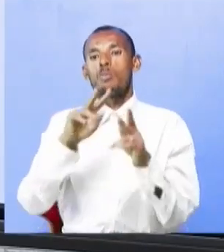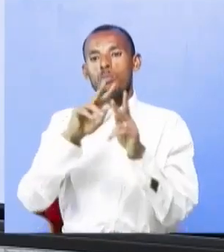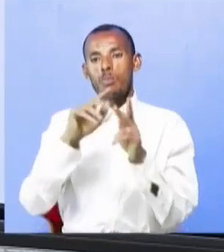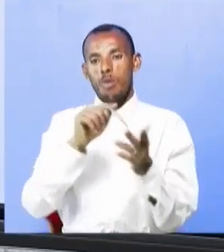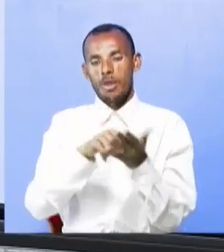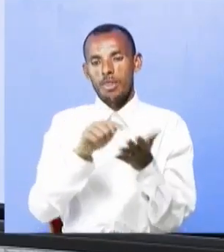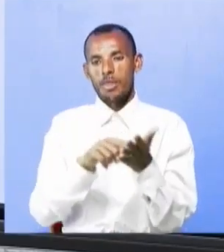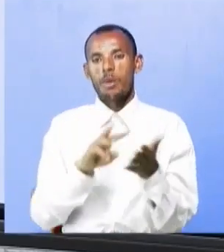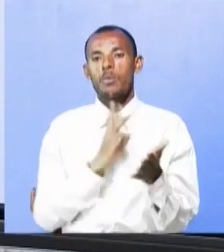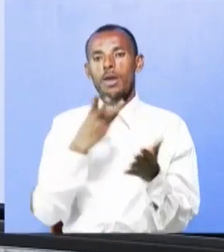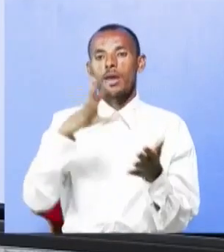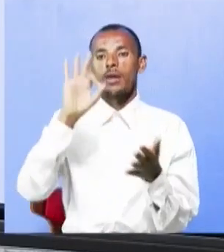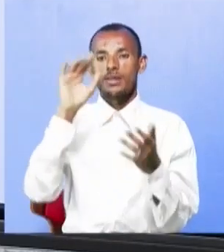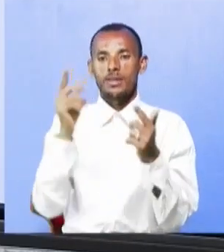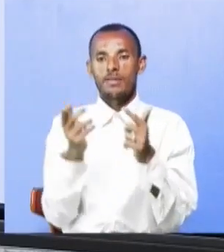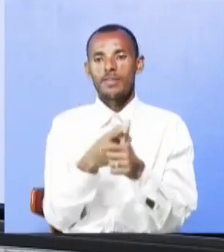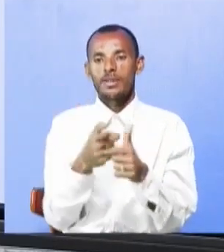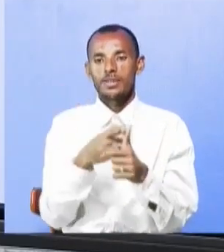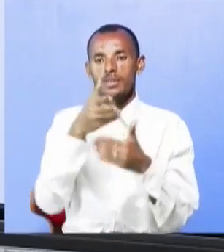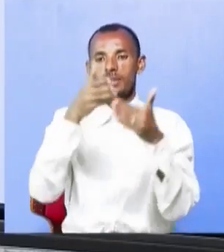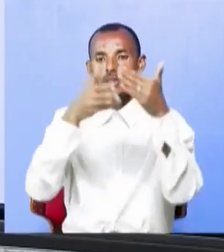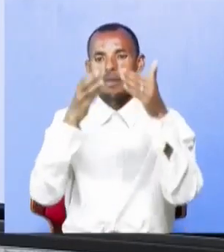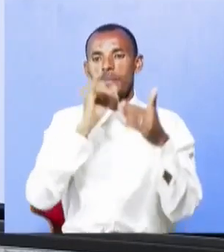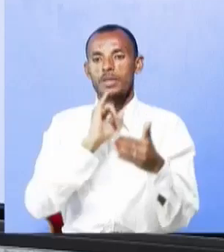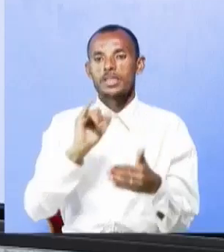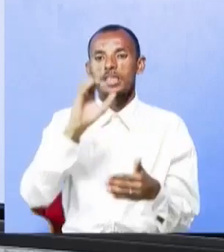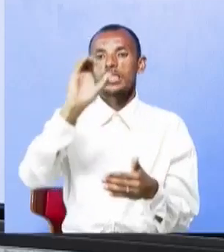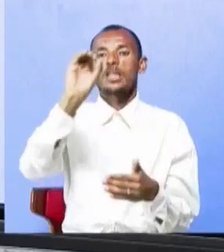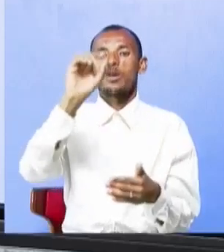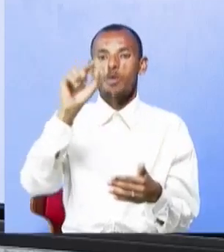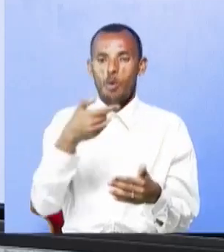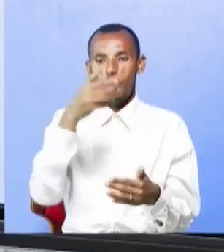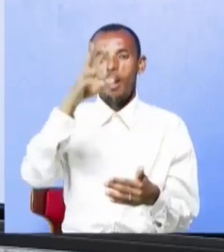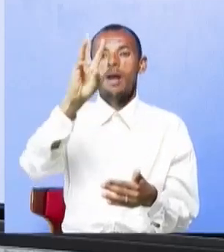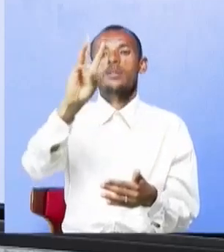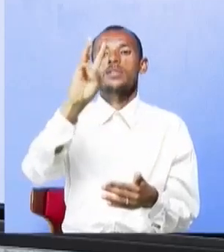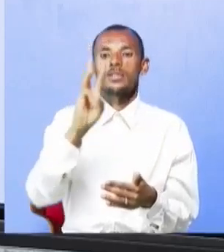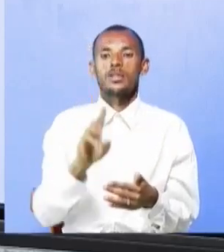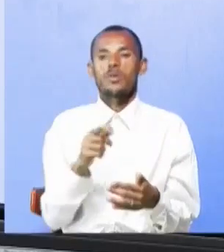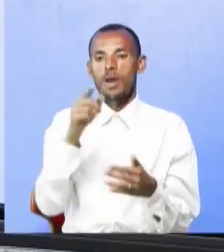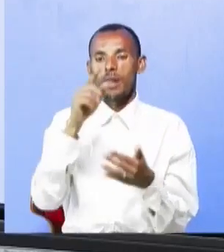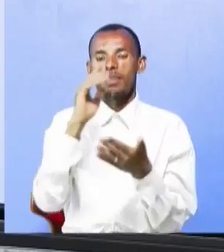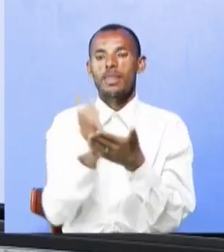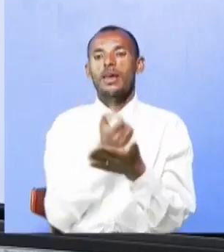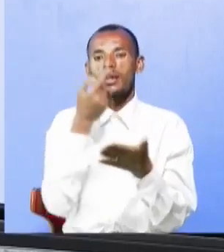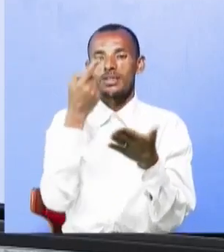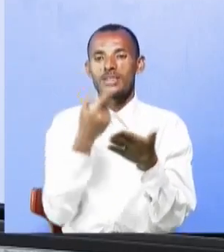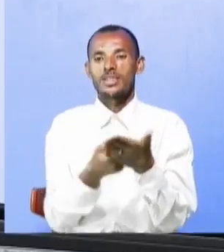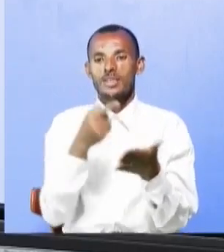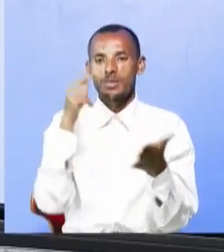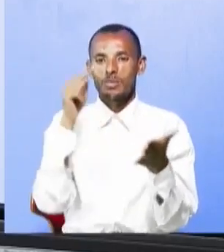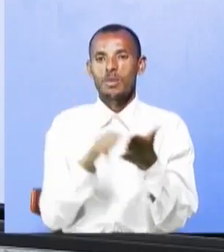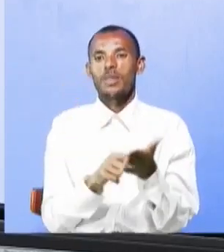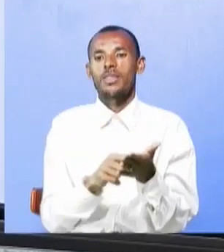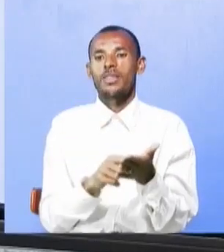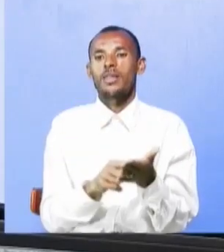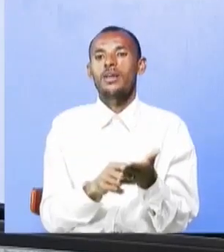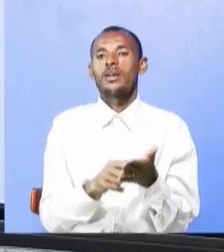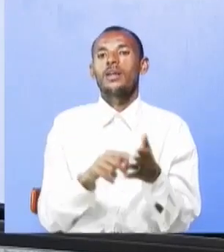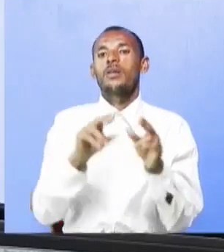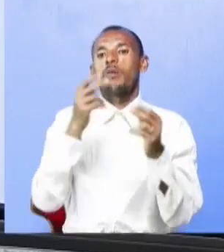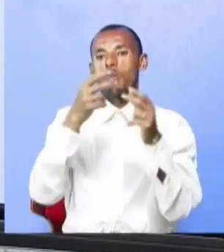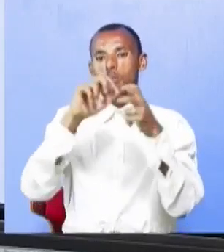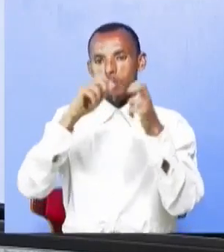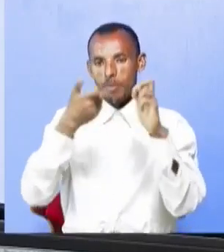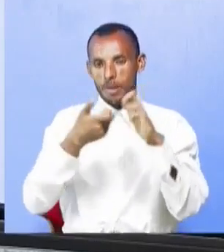obtained in the first step is 0, 6. Okay, you can take this one and go this way. No problem